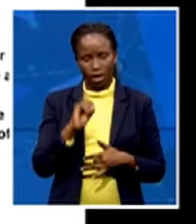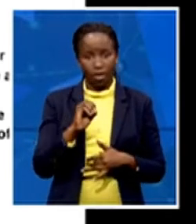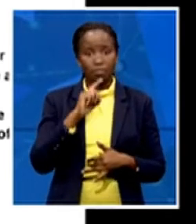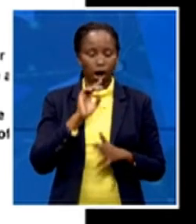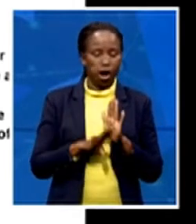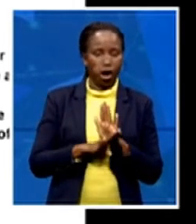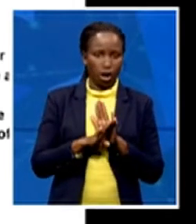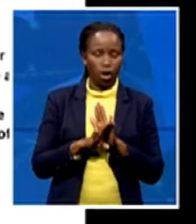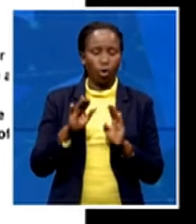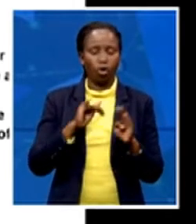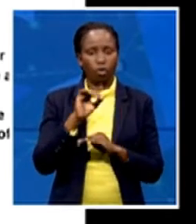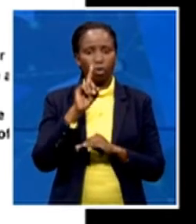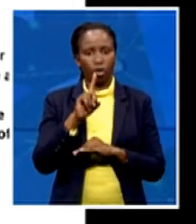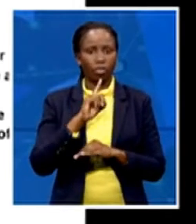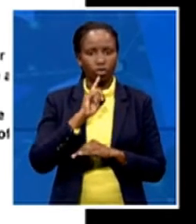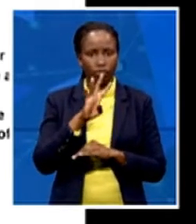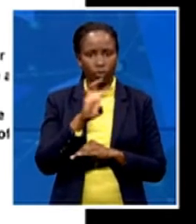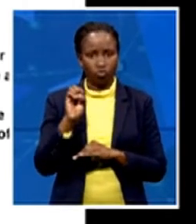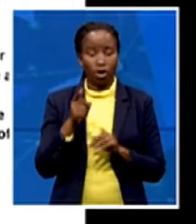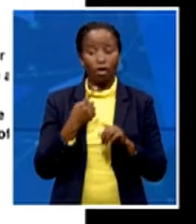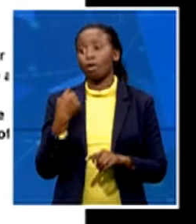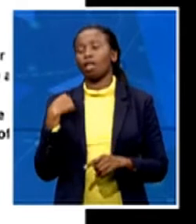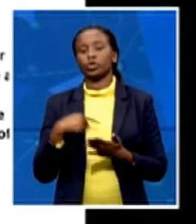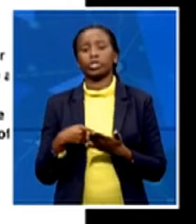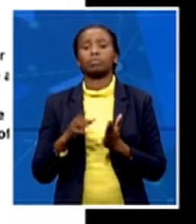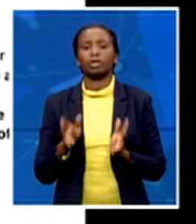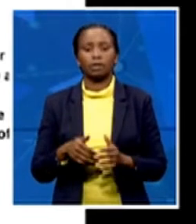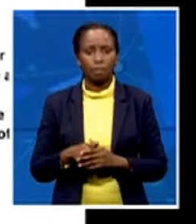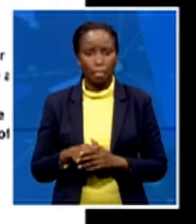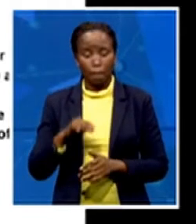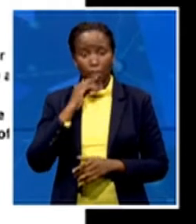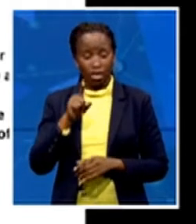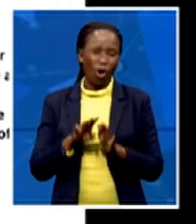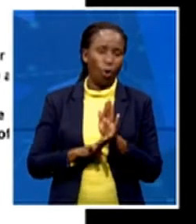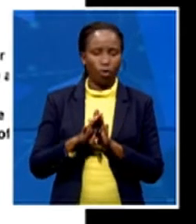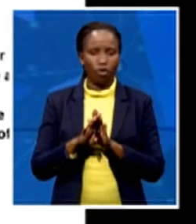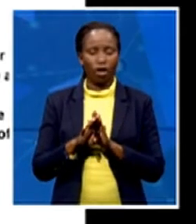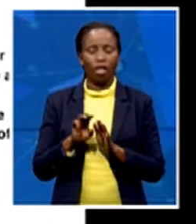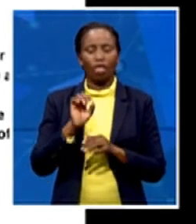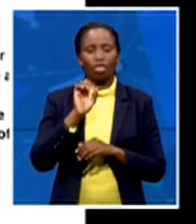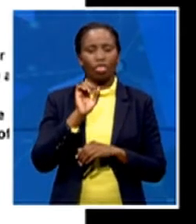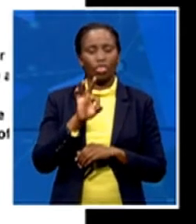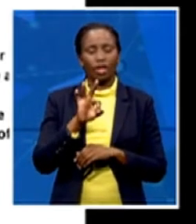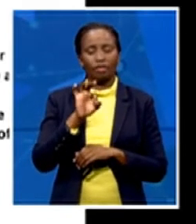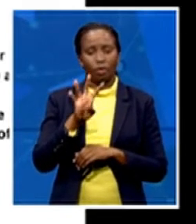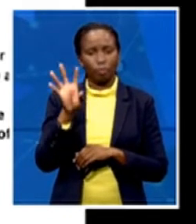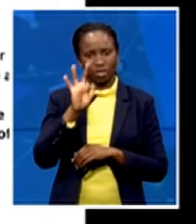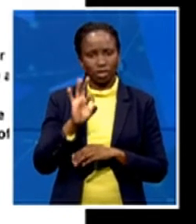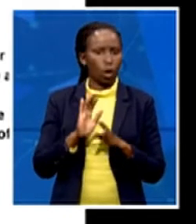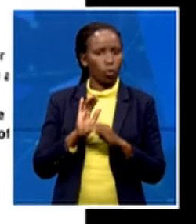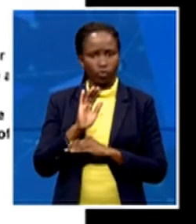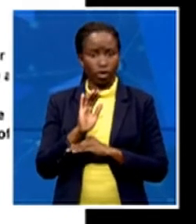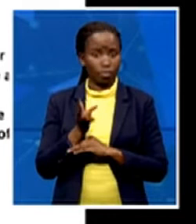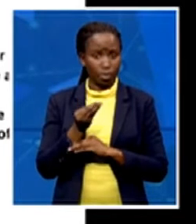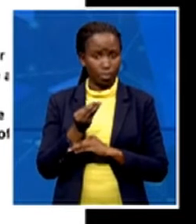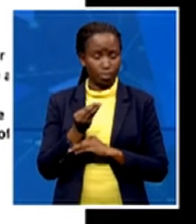week alone. So that is more than a 34% increase in active cases. So we officially announced that we're entering the third wave